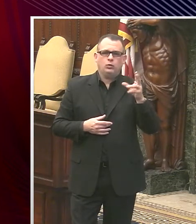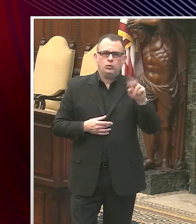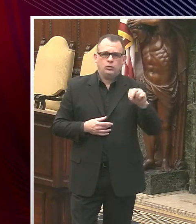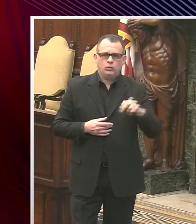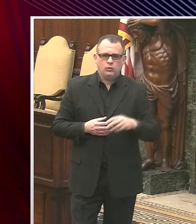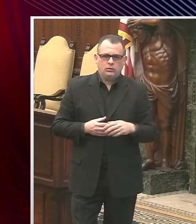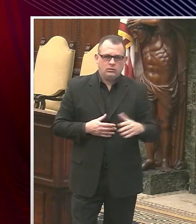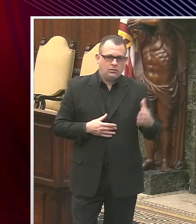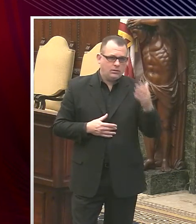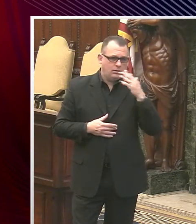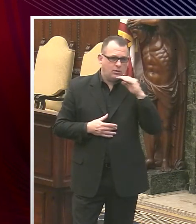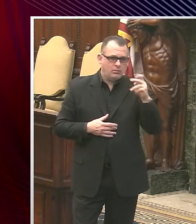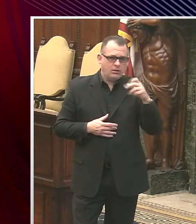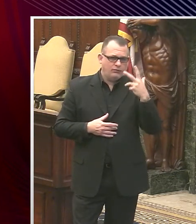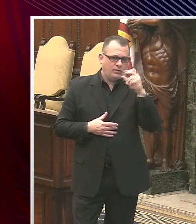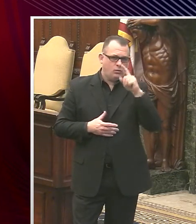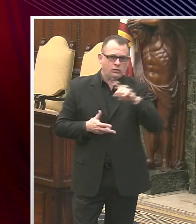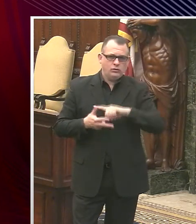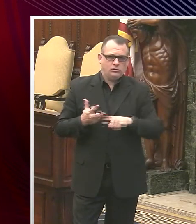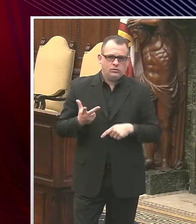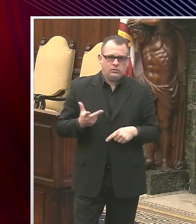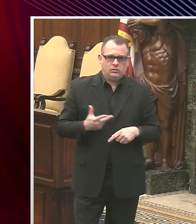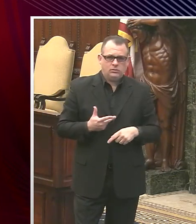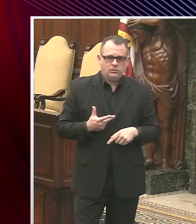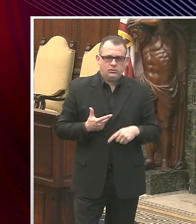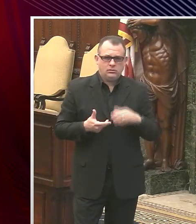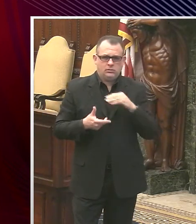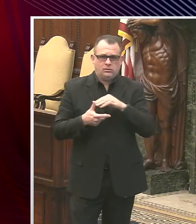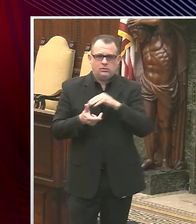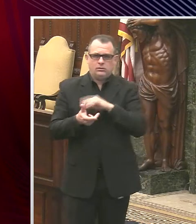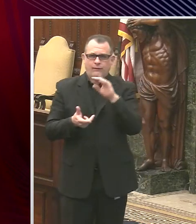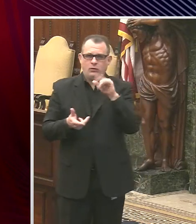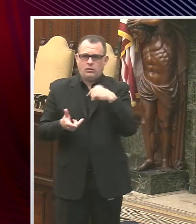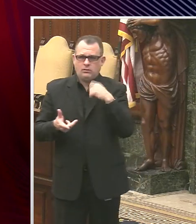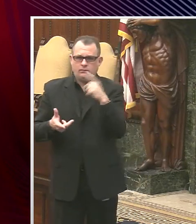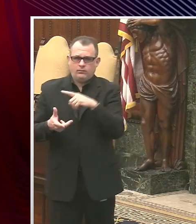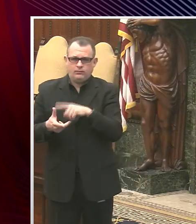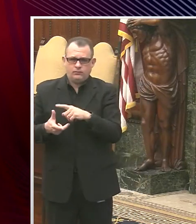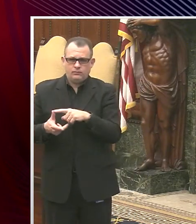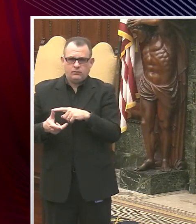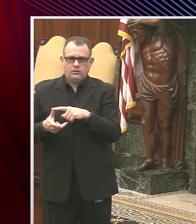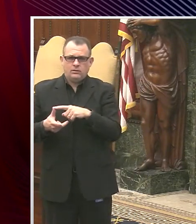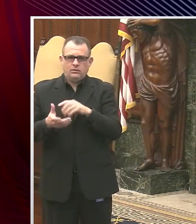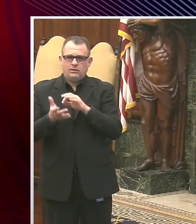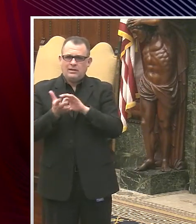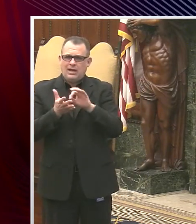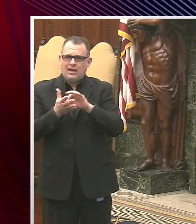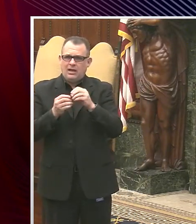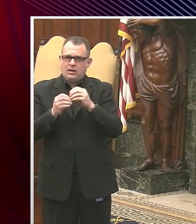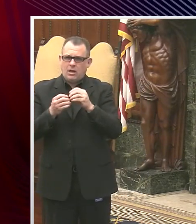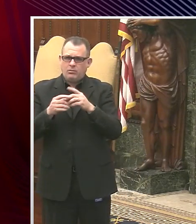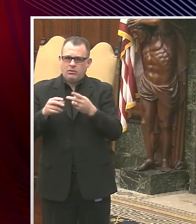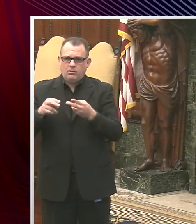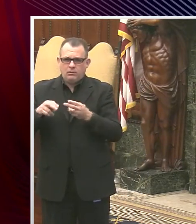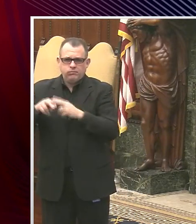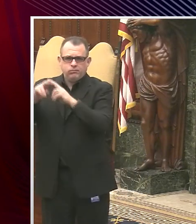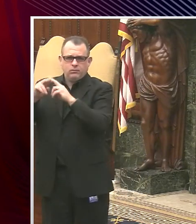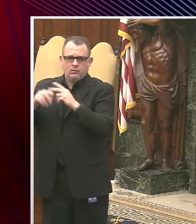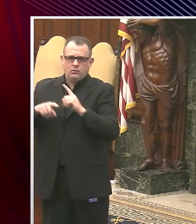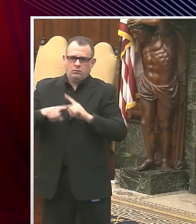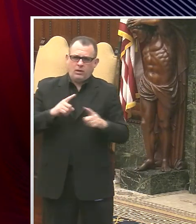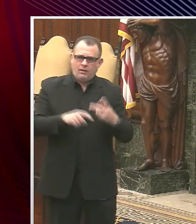Thanks, Mike. I have 3 questions. First question is for Dr. Farley. How is the case count rising while access to the vaccine has